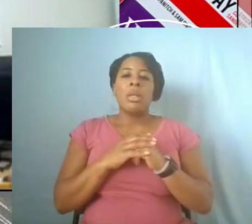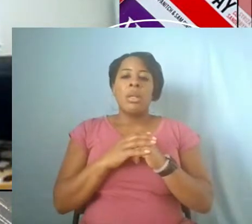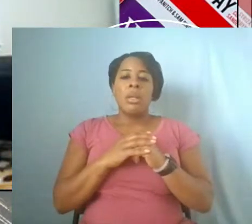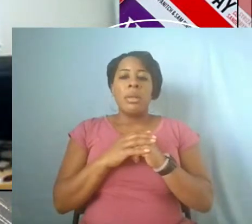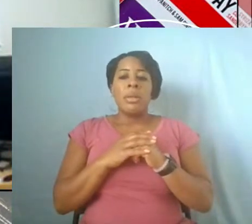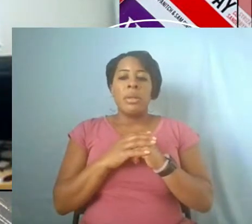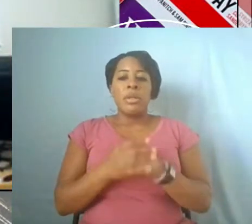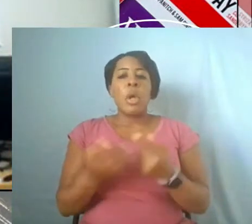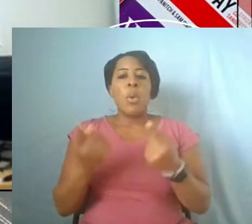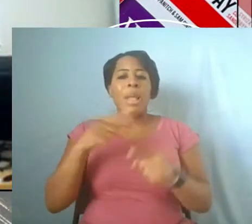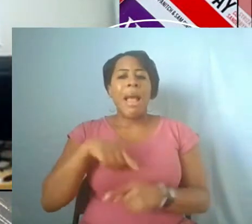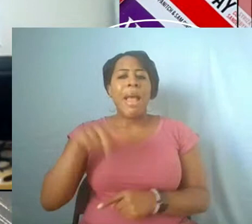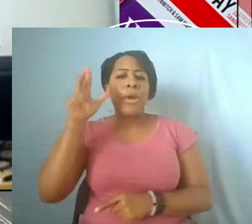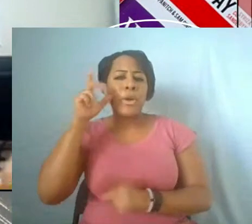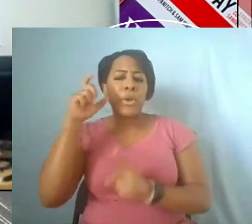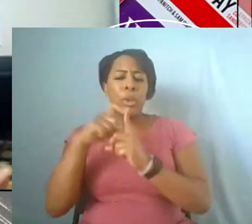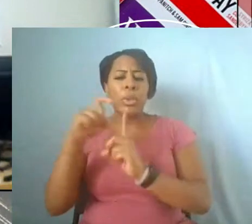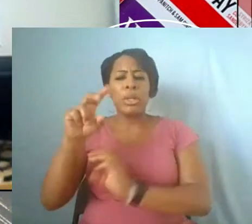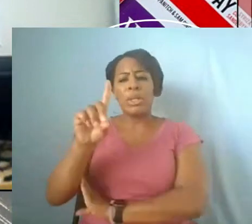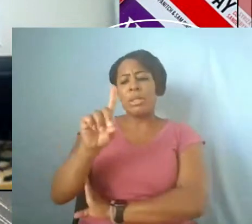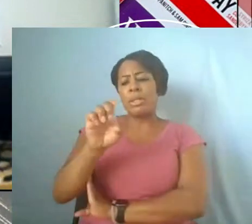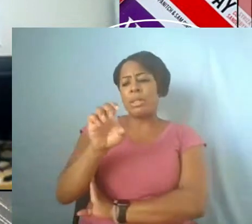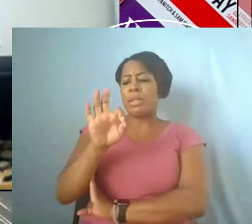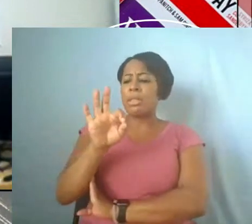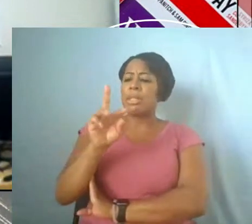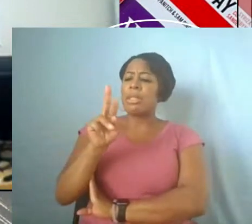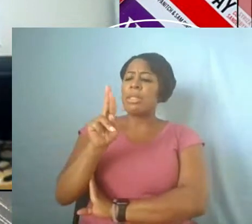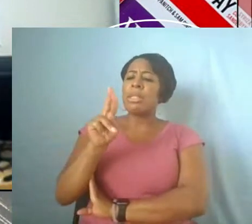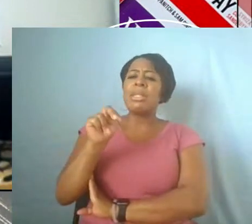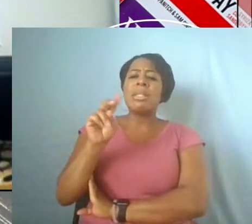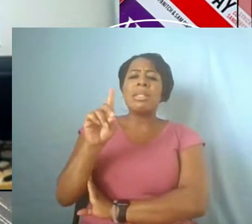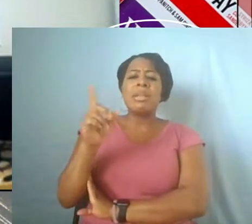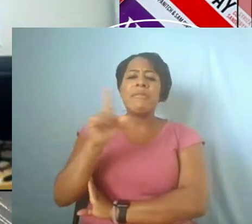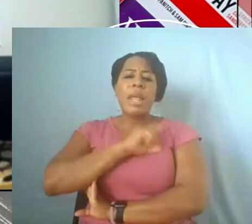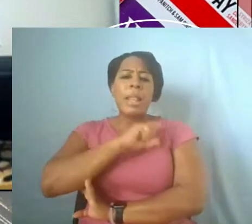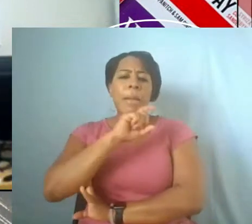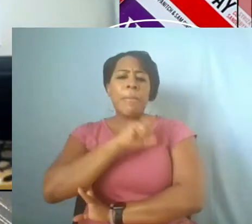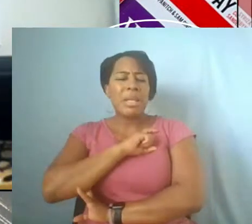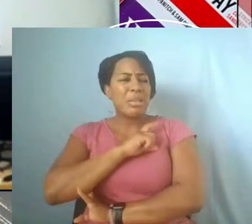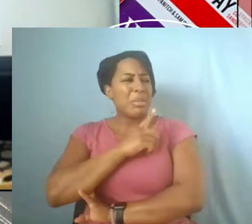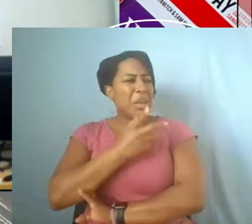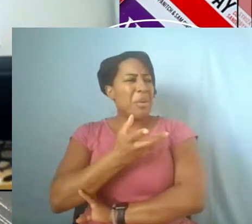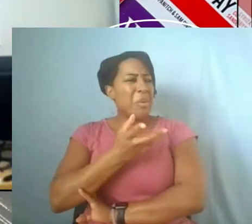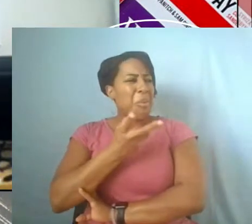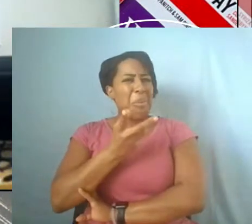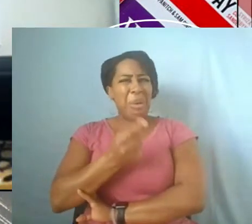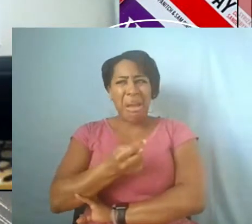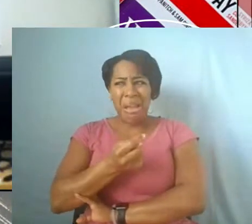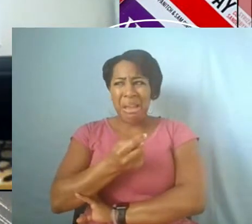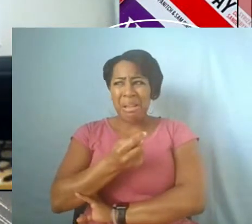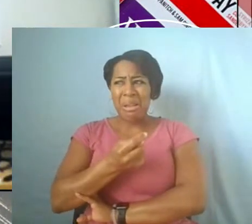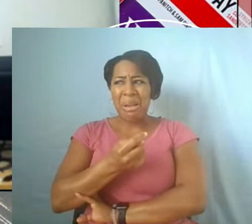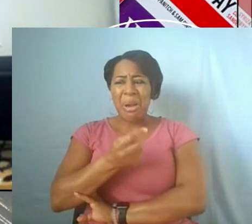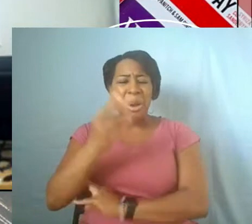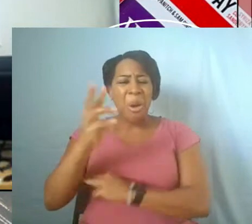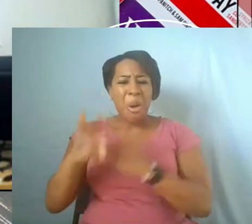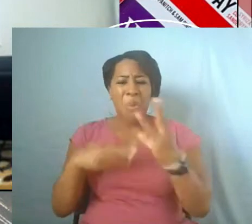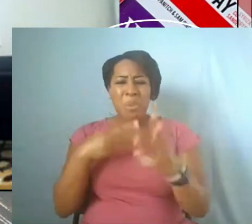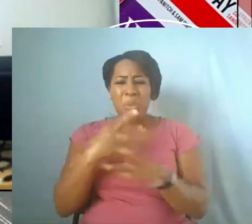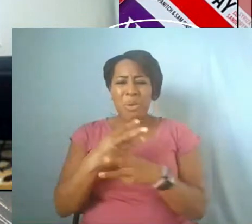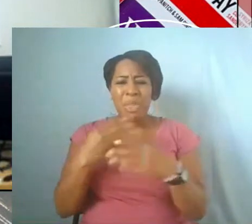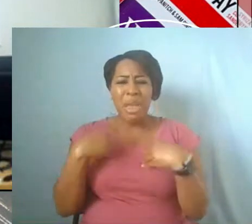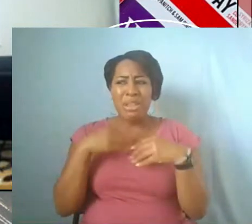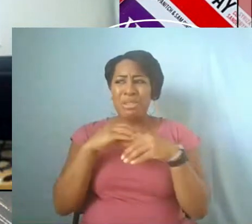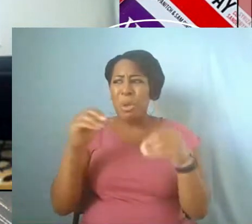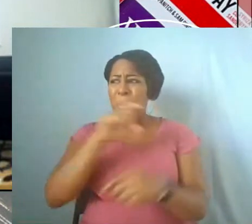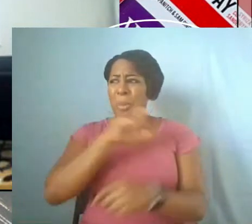heard defund the police, it was shocking to me because I'm like, what? A world without police? But just imagine there